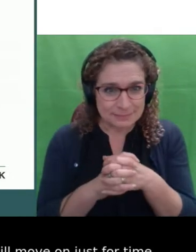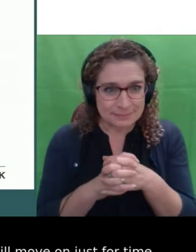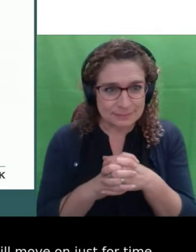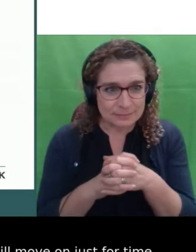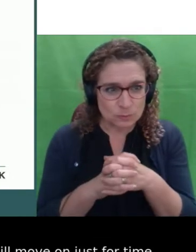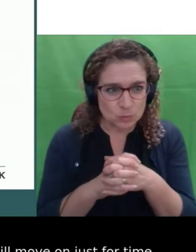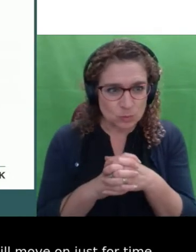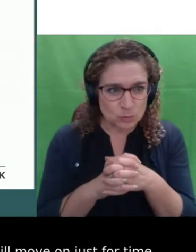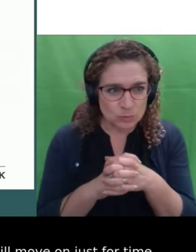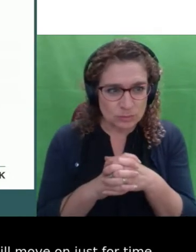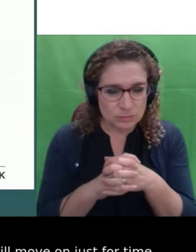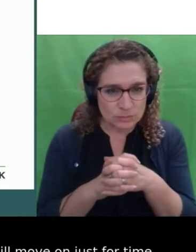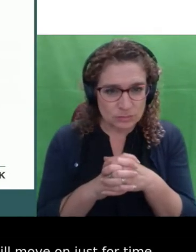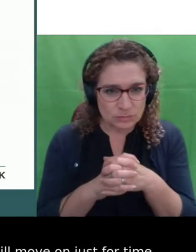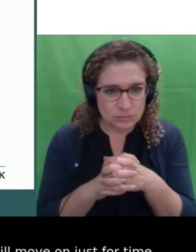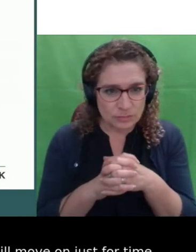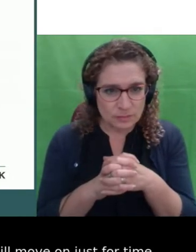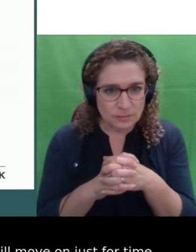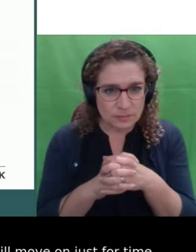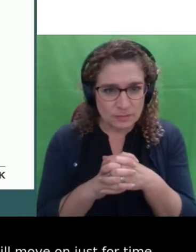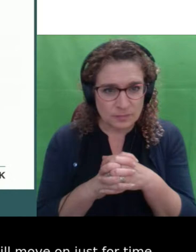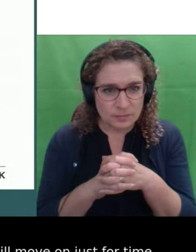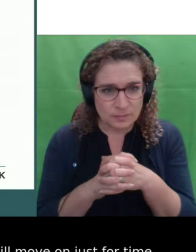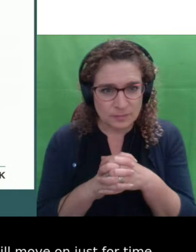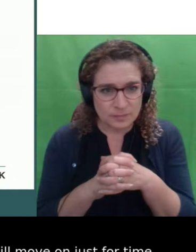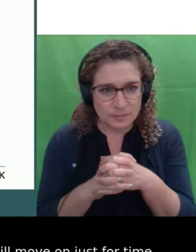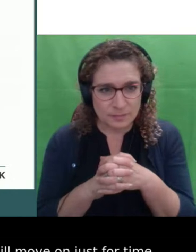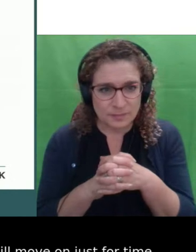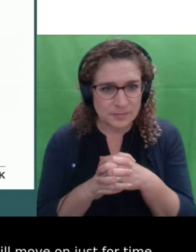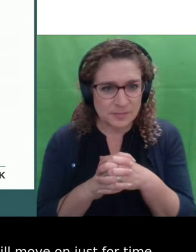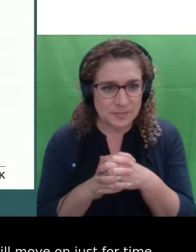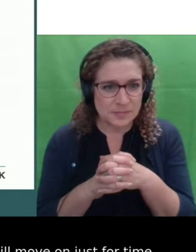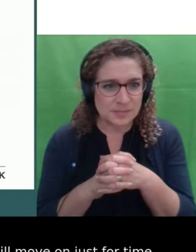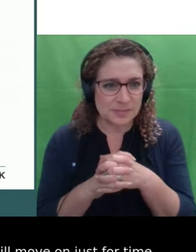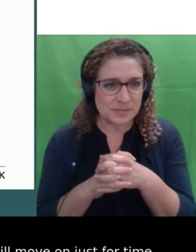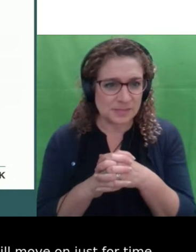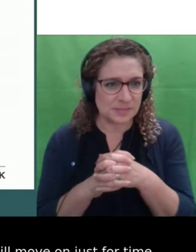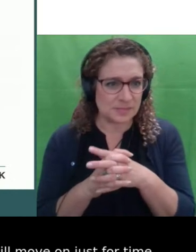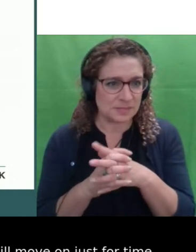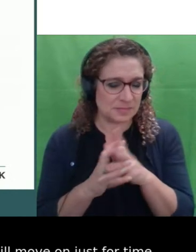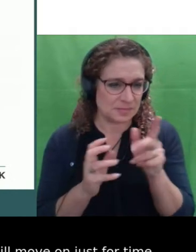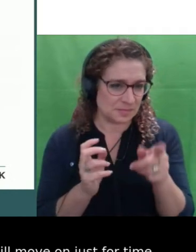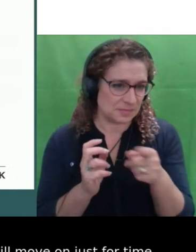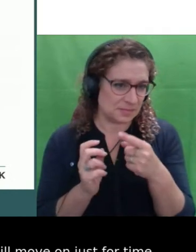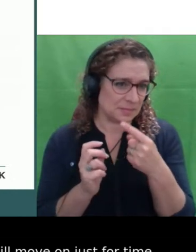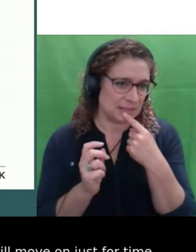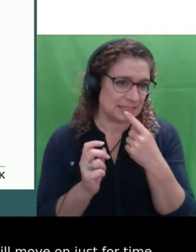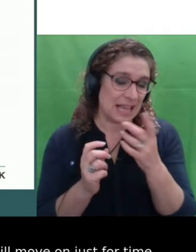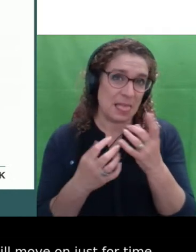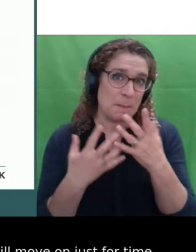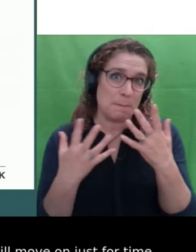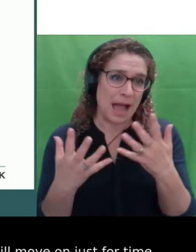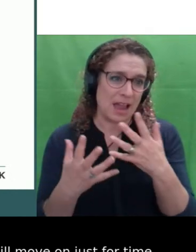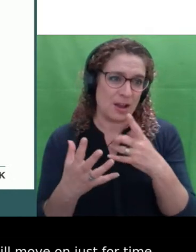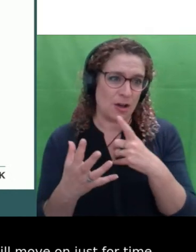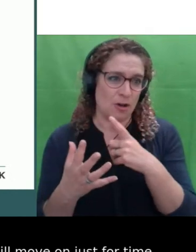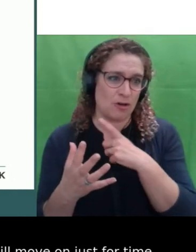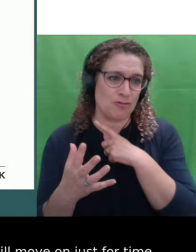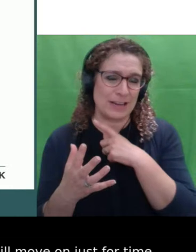so the main reason for and keeping him in the hospital is that um you can get uh we'll call it